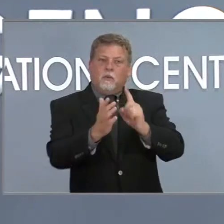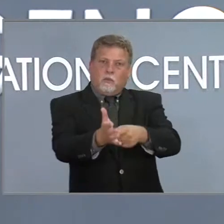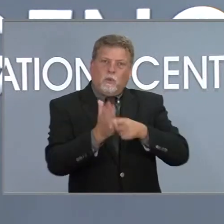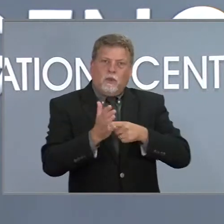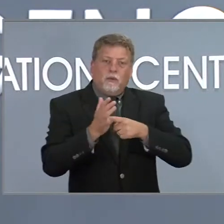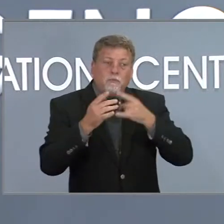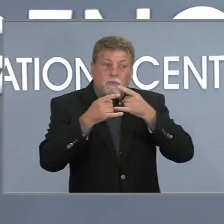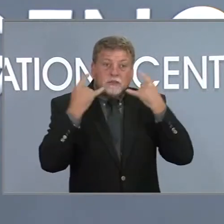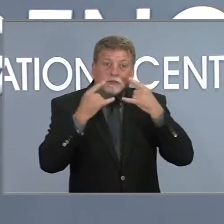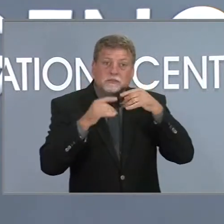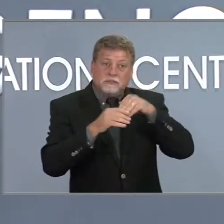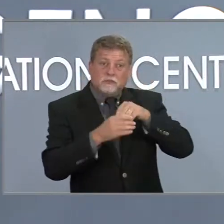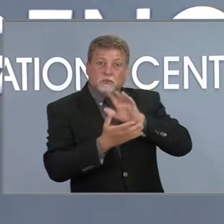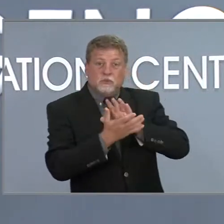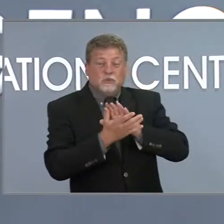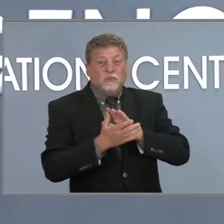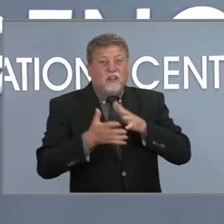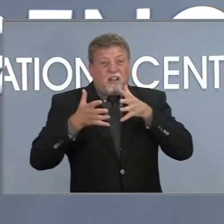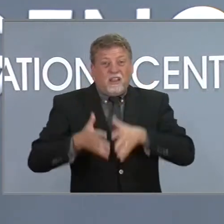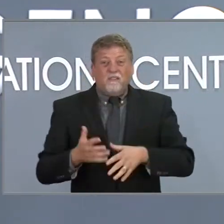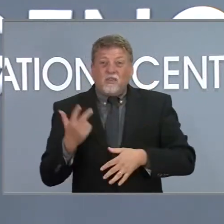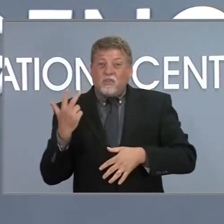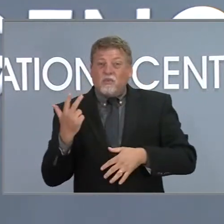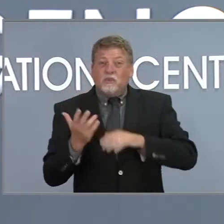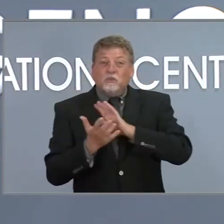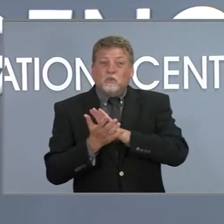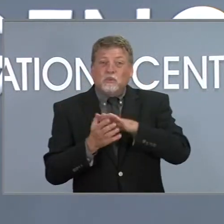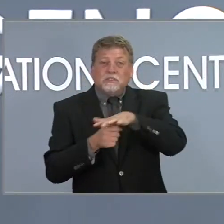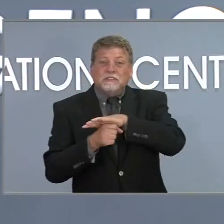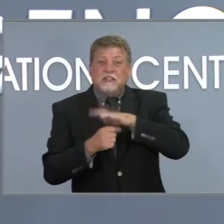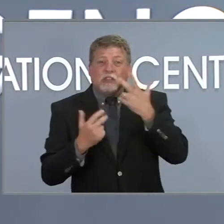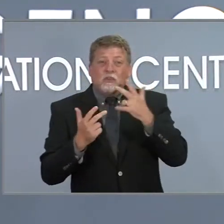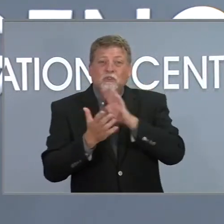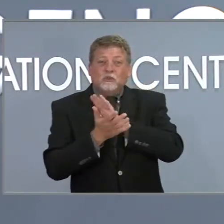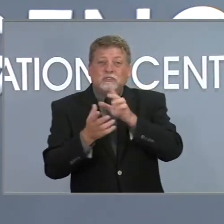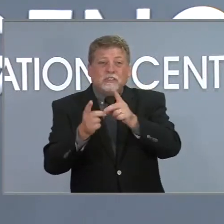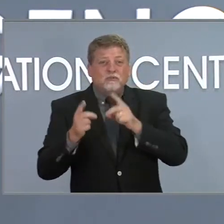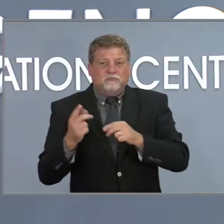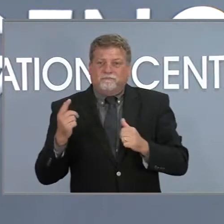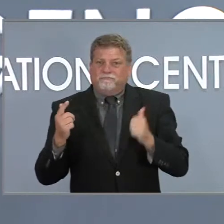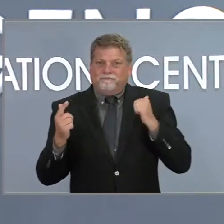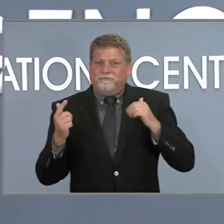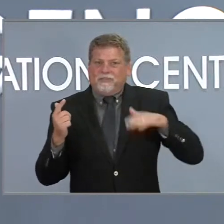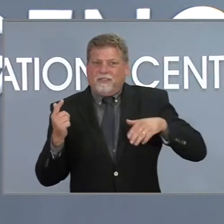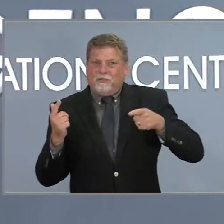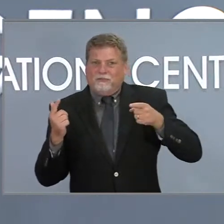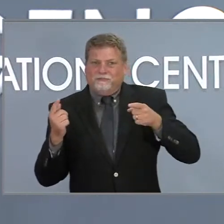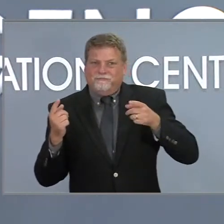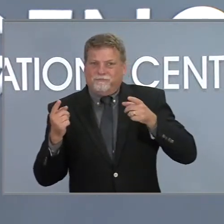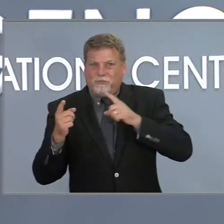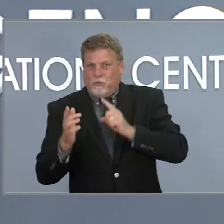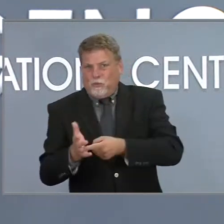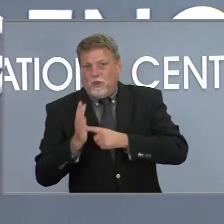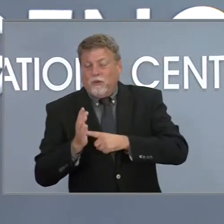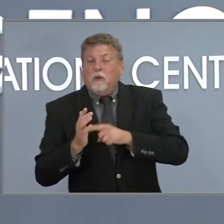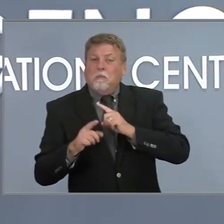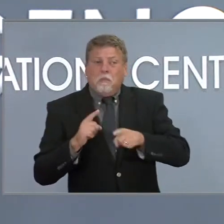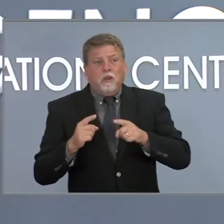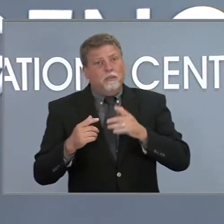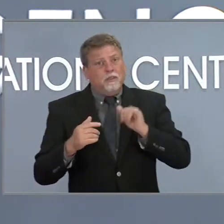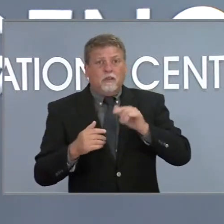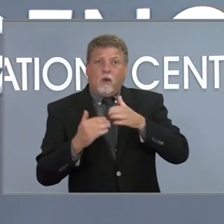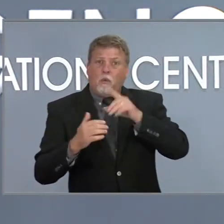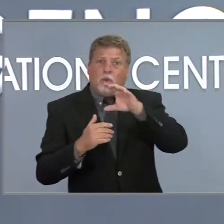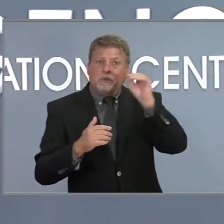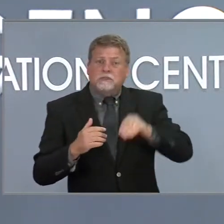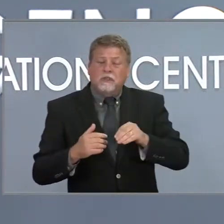mask mandates, all but 3 districts. So I think they're heading in the right direction, and we're protecting our students so they